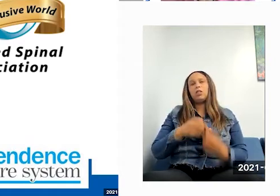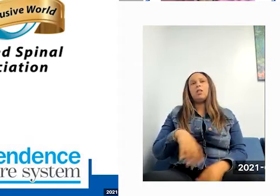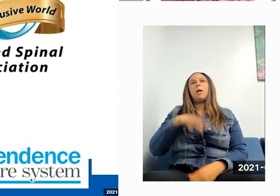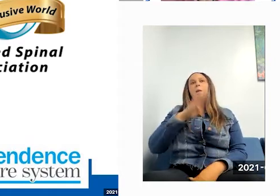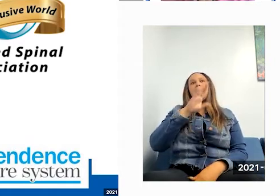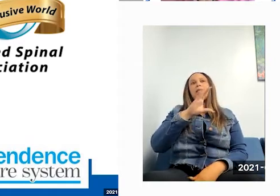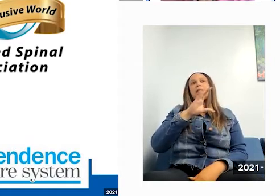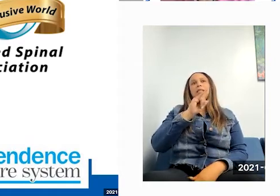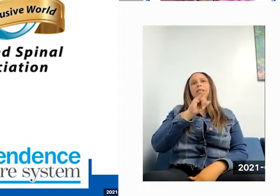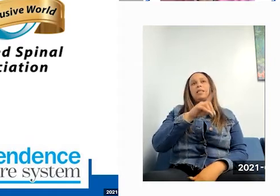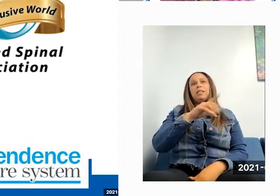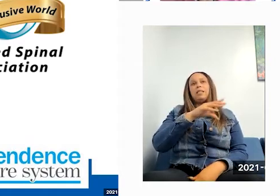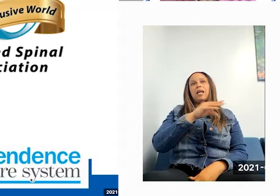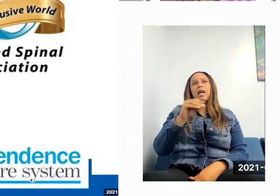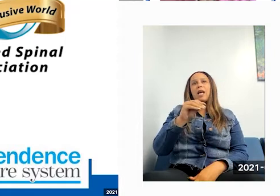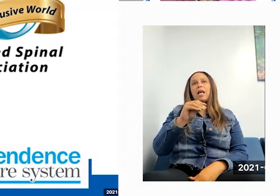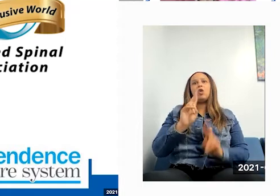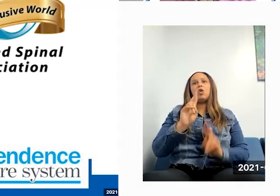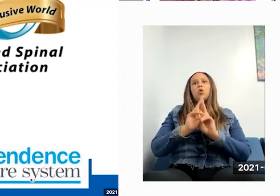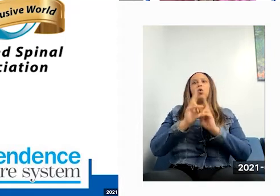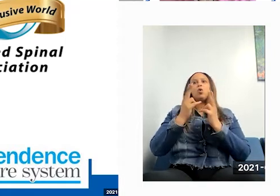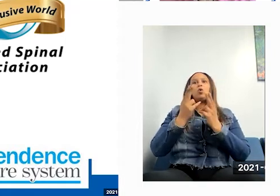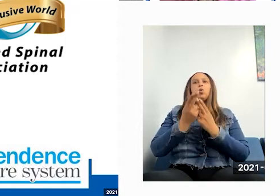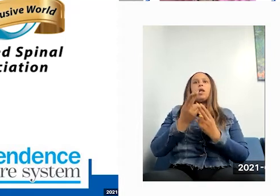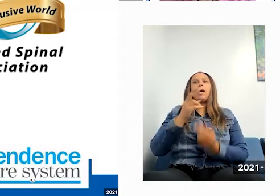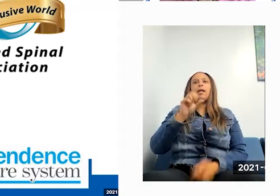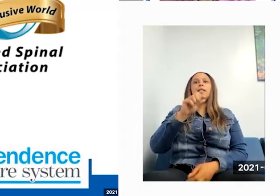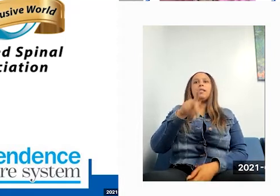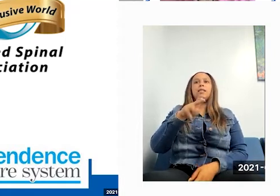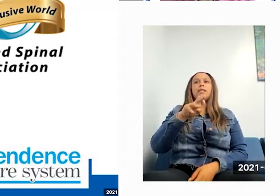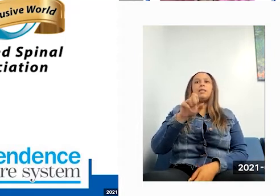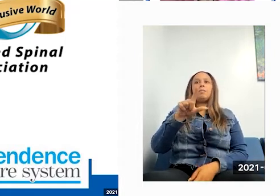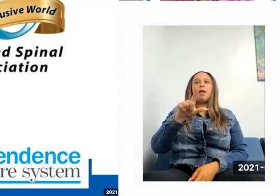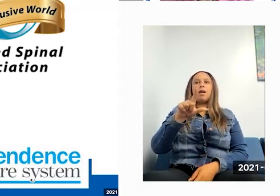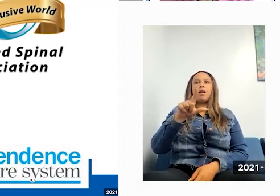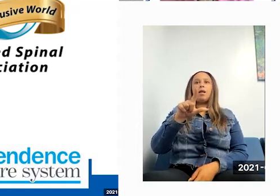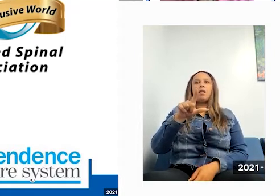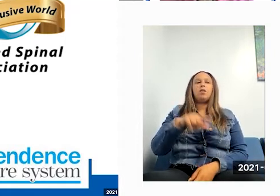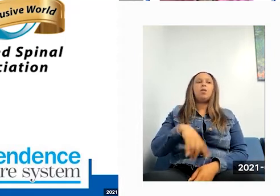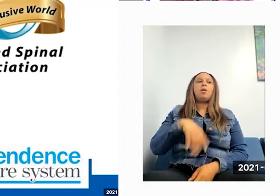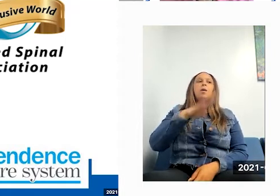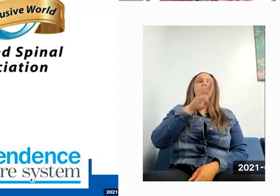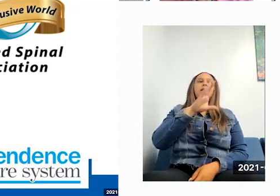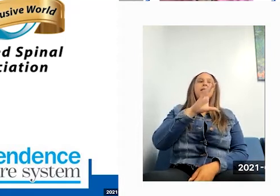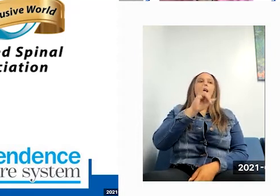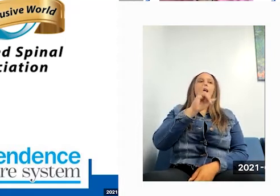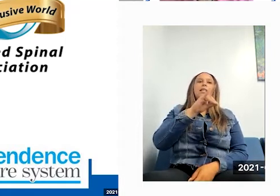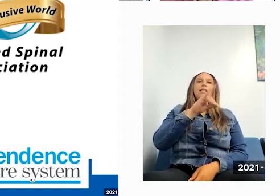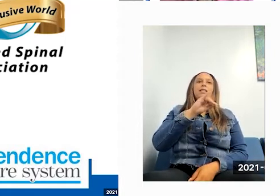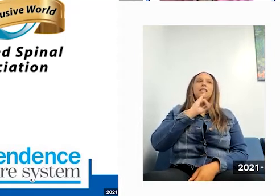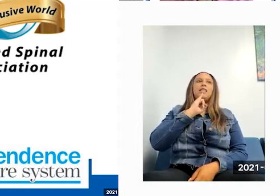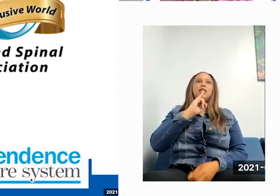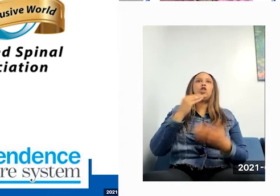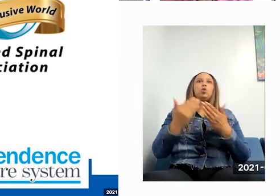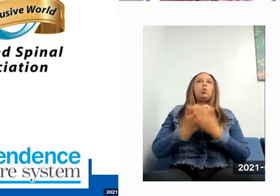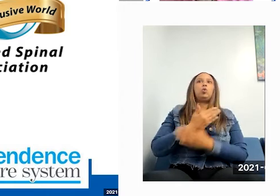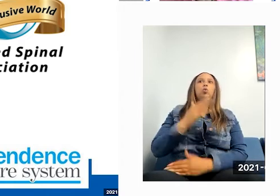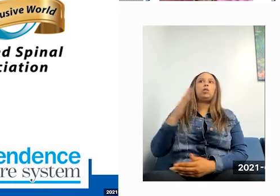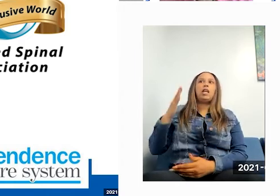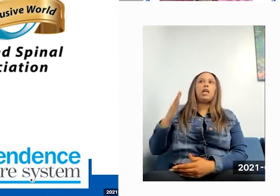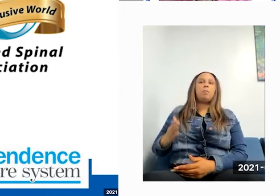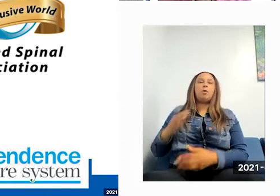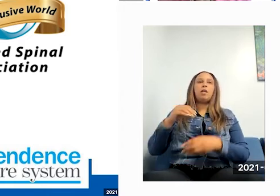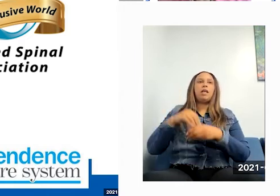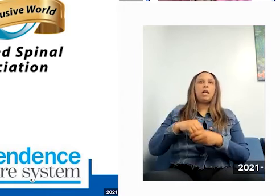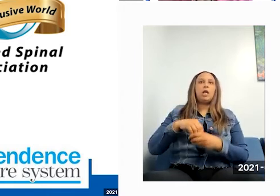BCDI and United Spinal. BCDI are new neighbors in the ICS Brooklyn